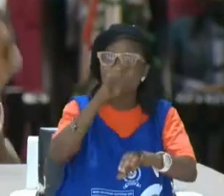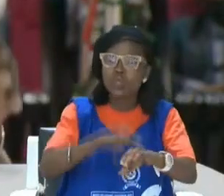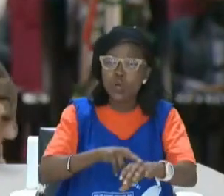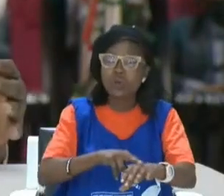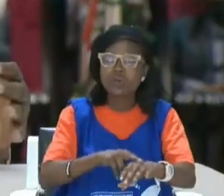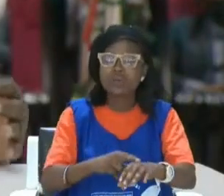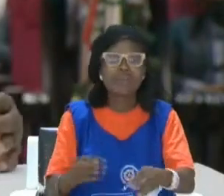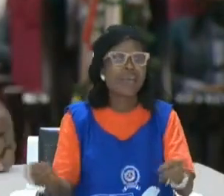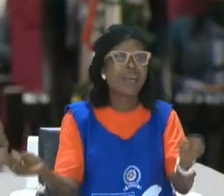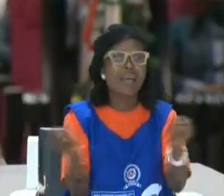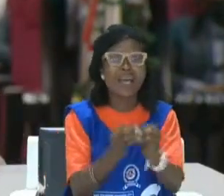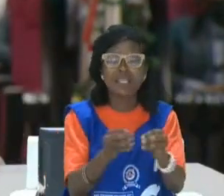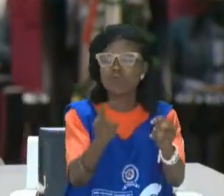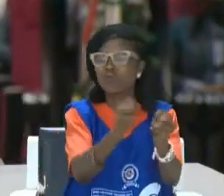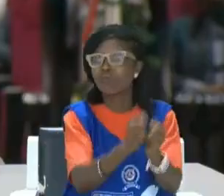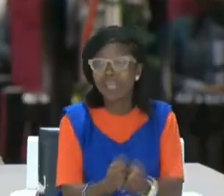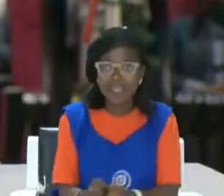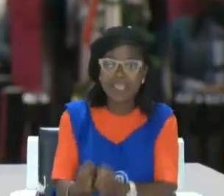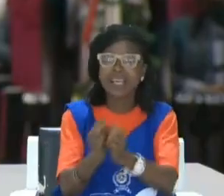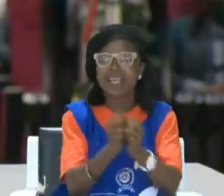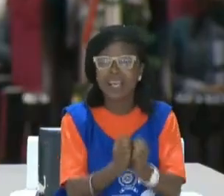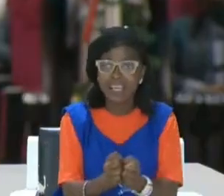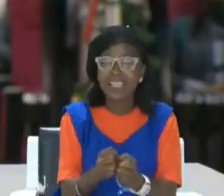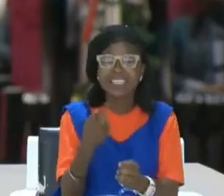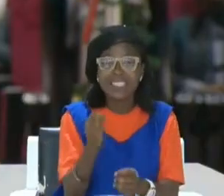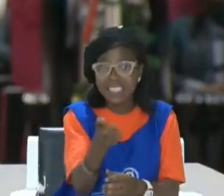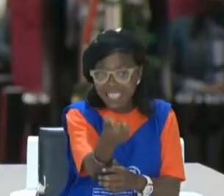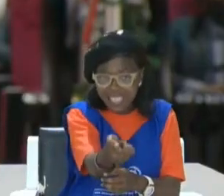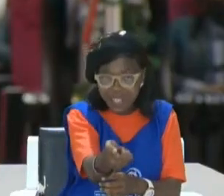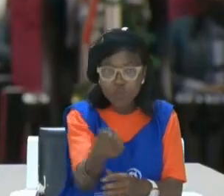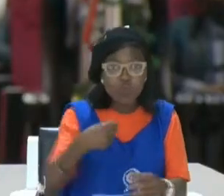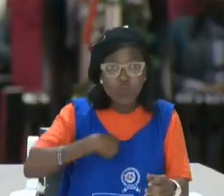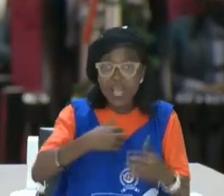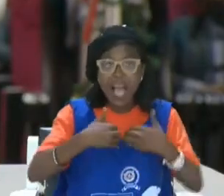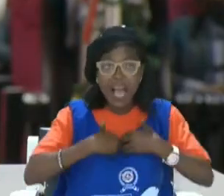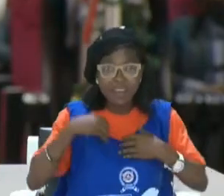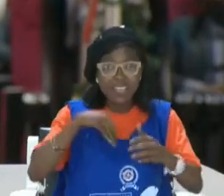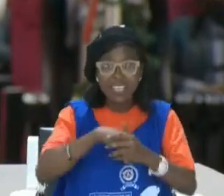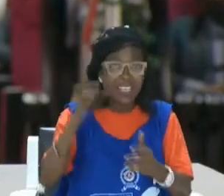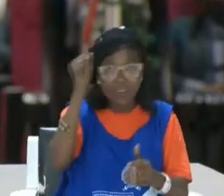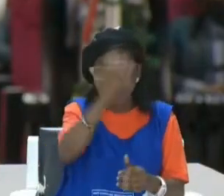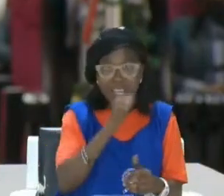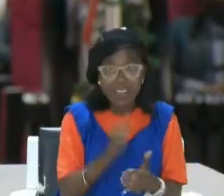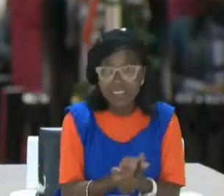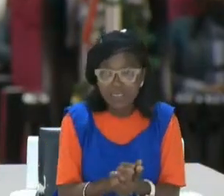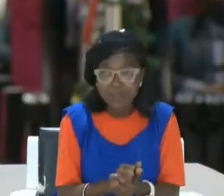plus the little we have in Africa.